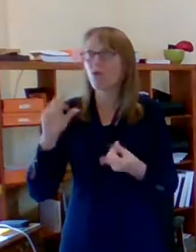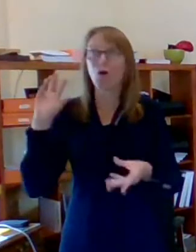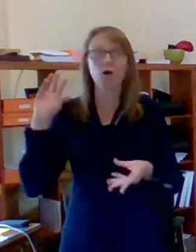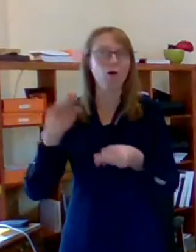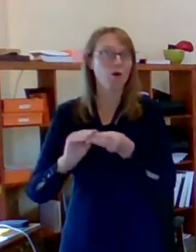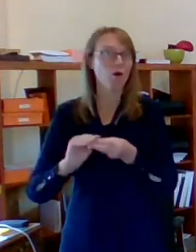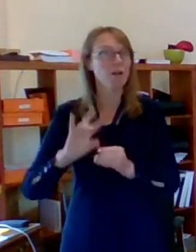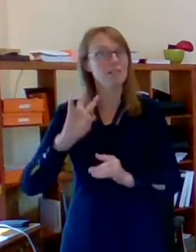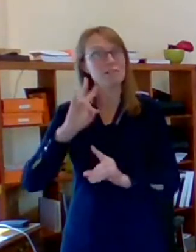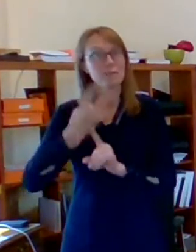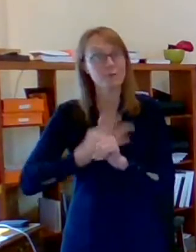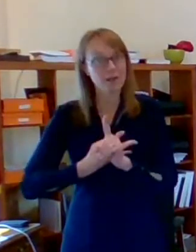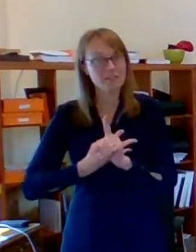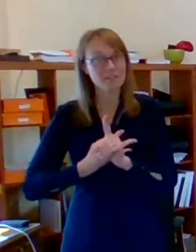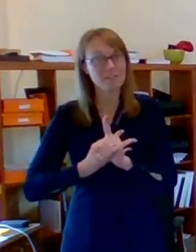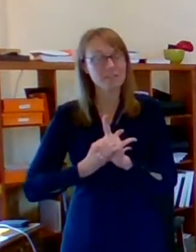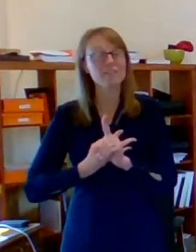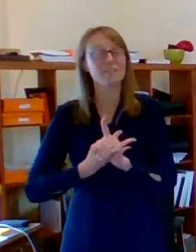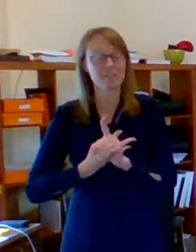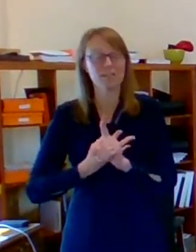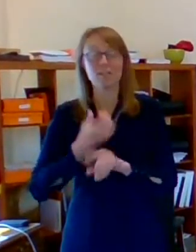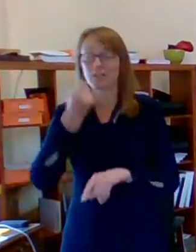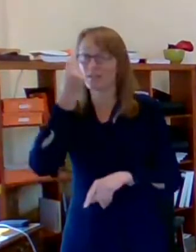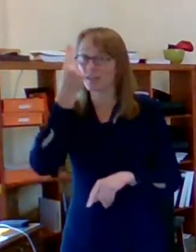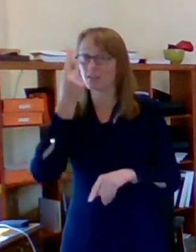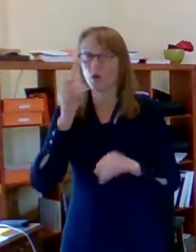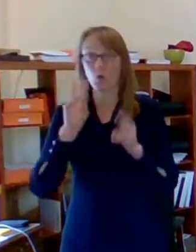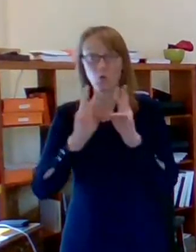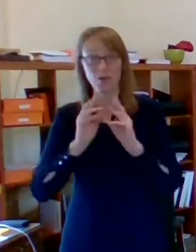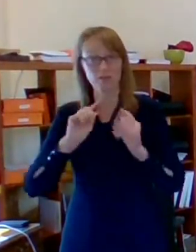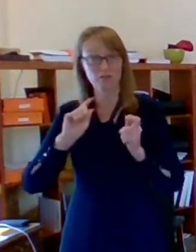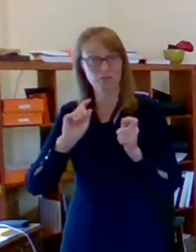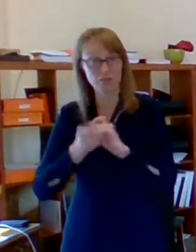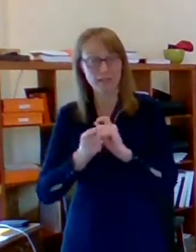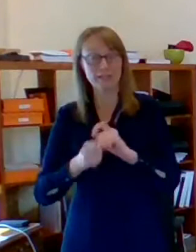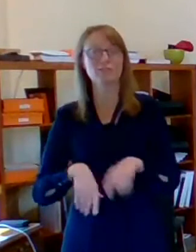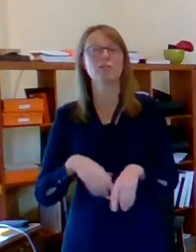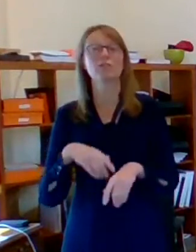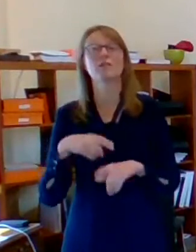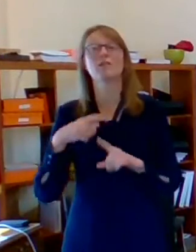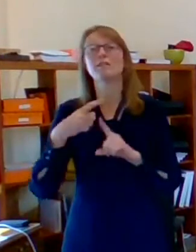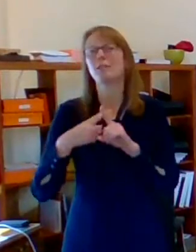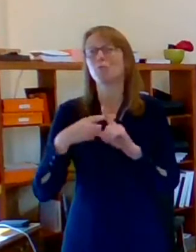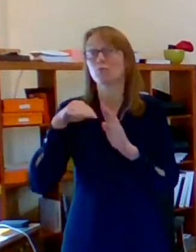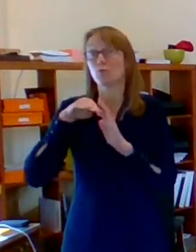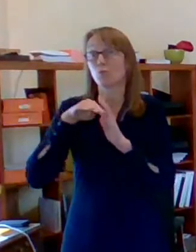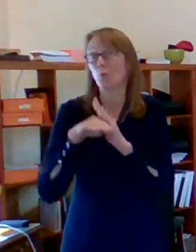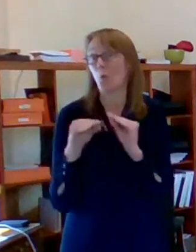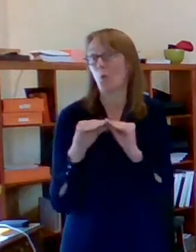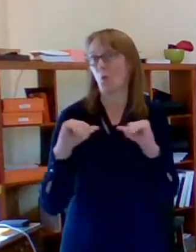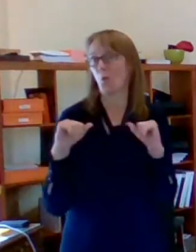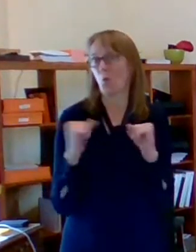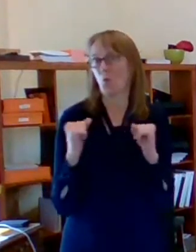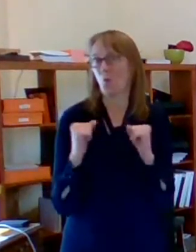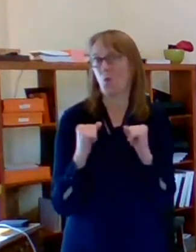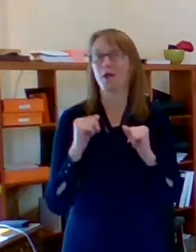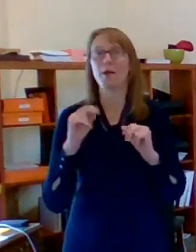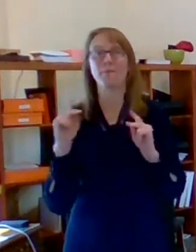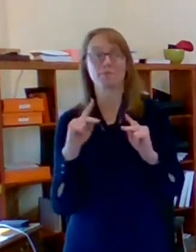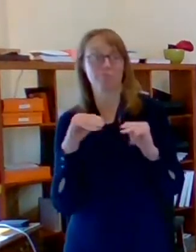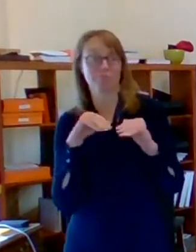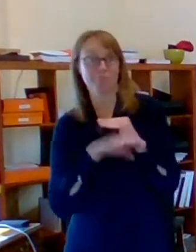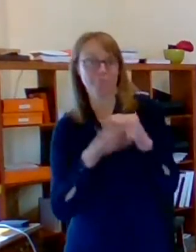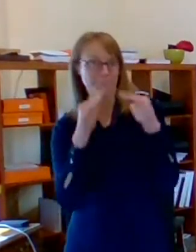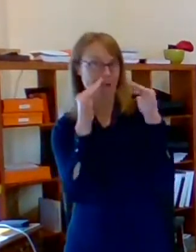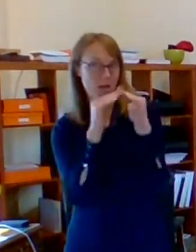here. That means more people inside, more people in close quarters, and we're frankly seeing the result of